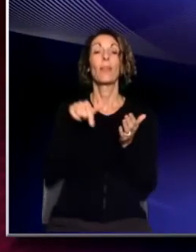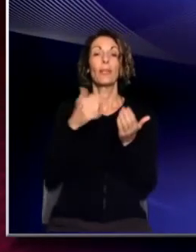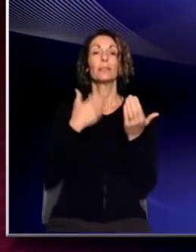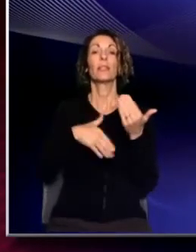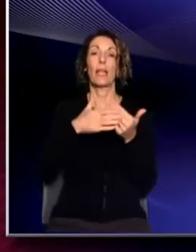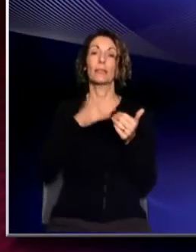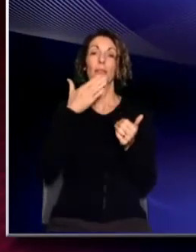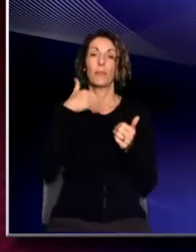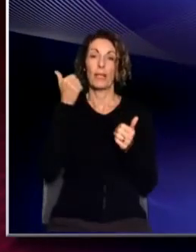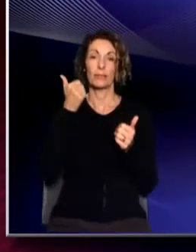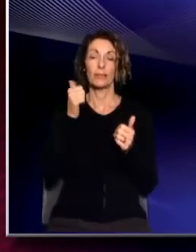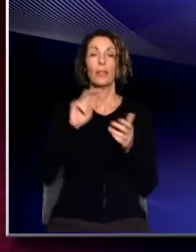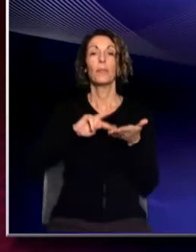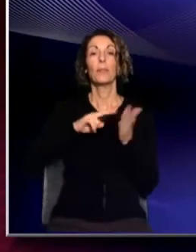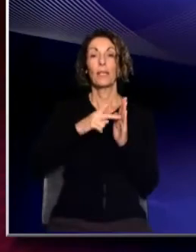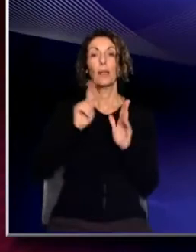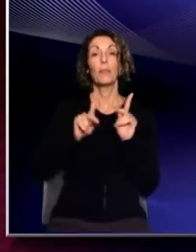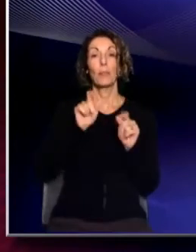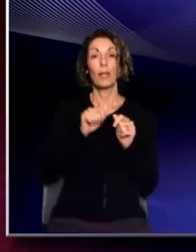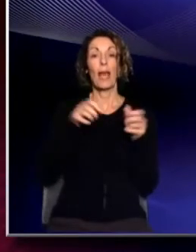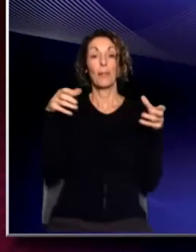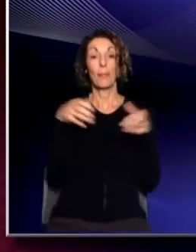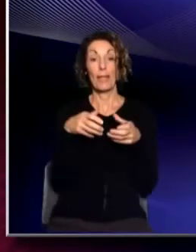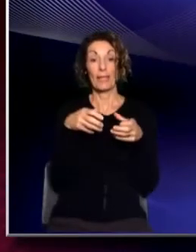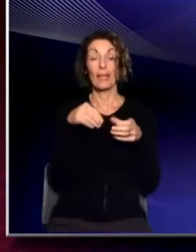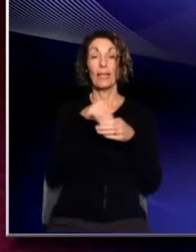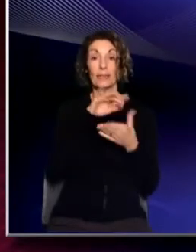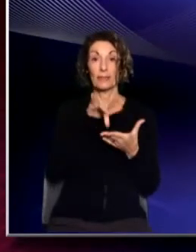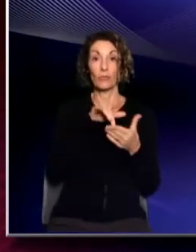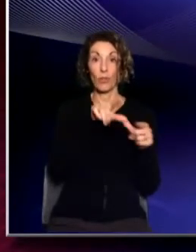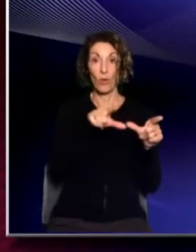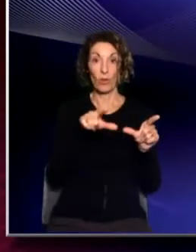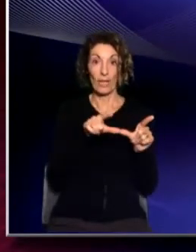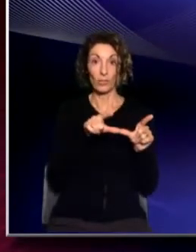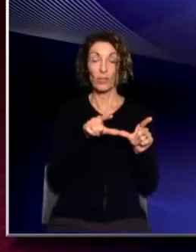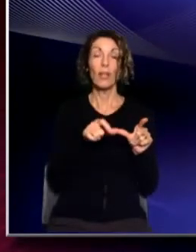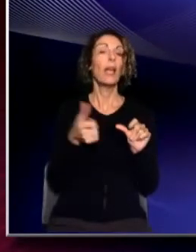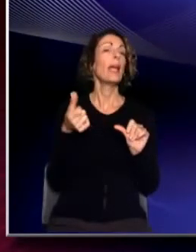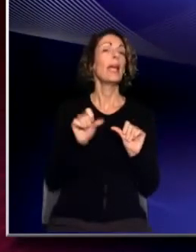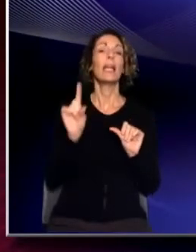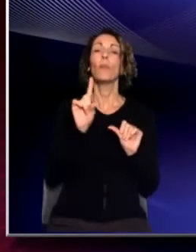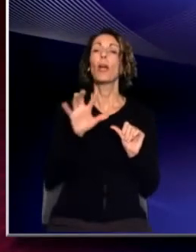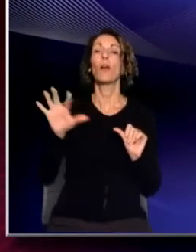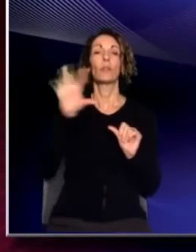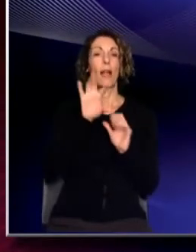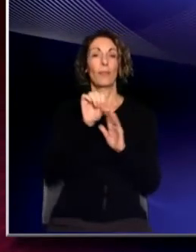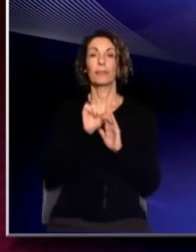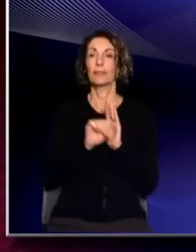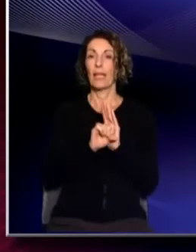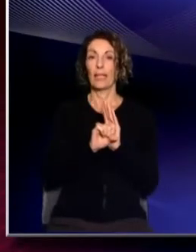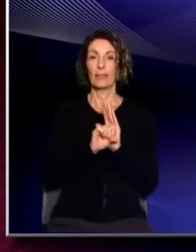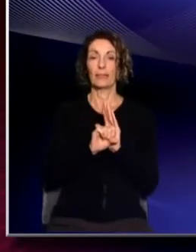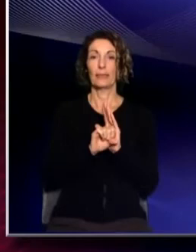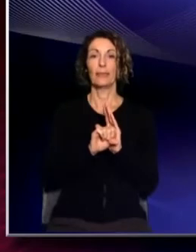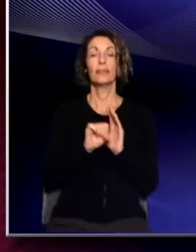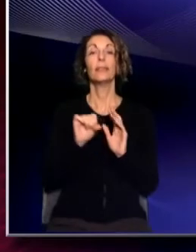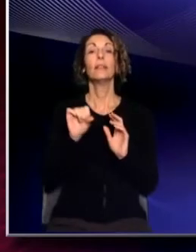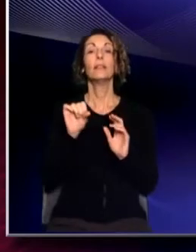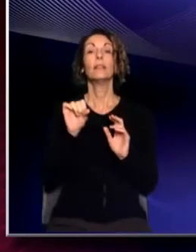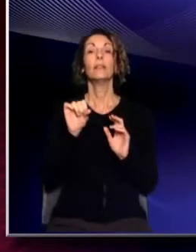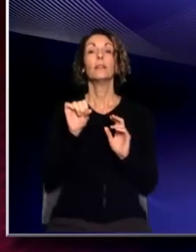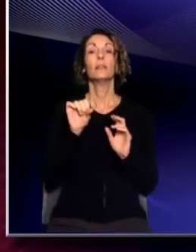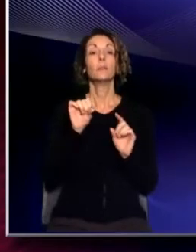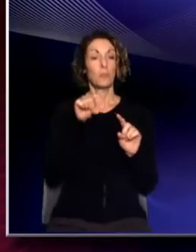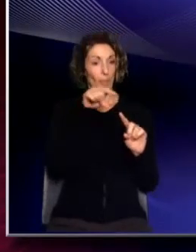is people could meet in a centralized location anywhere throughout the state. You would be in a